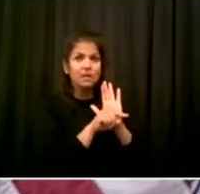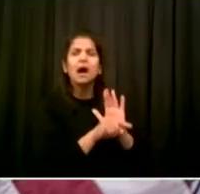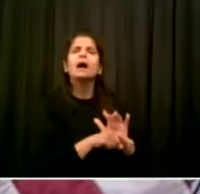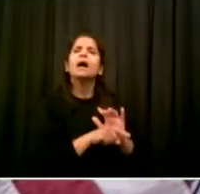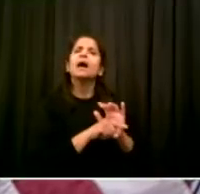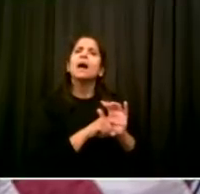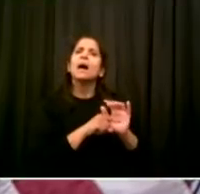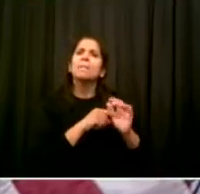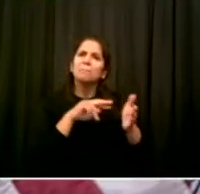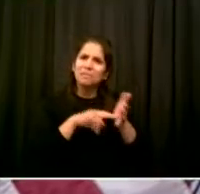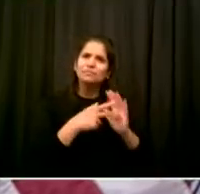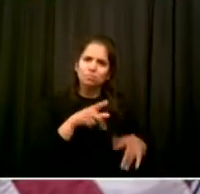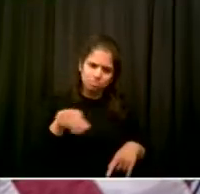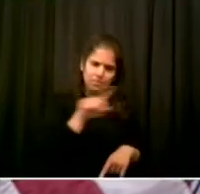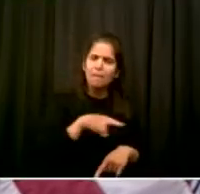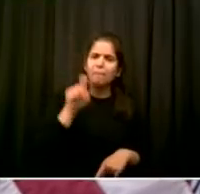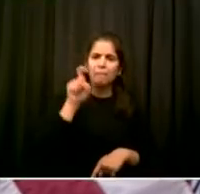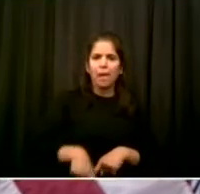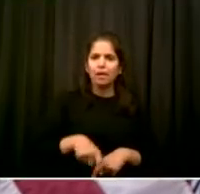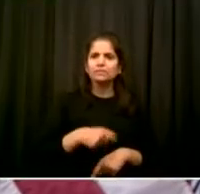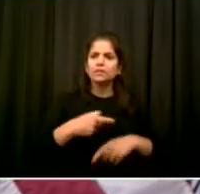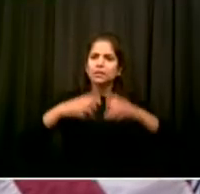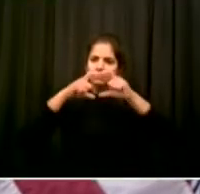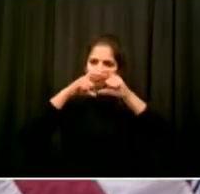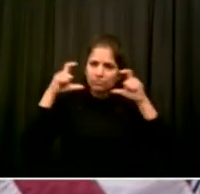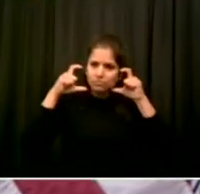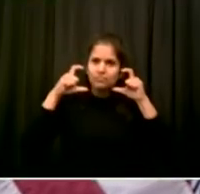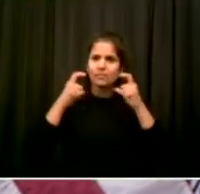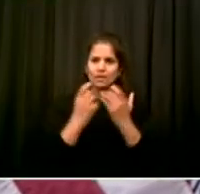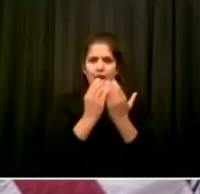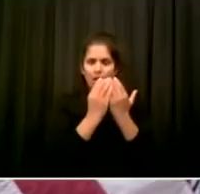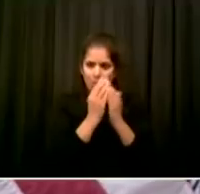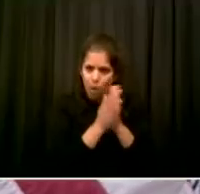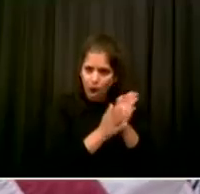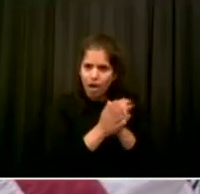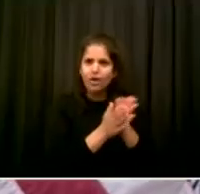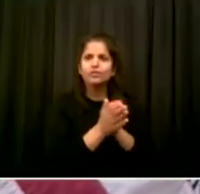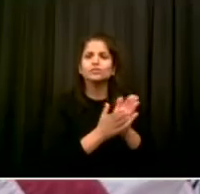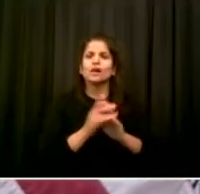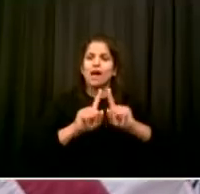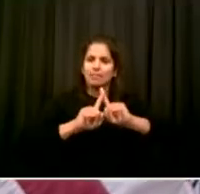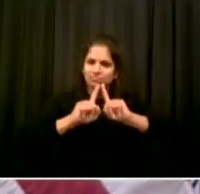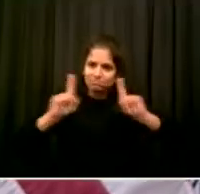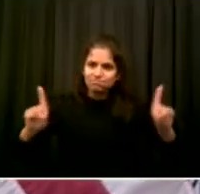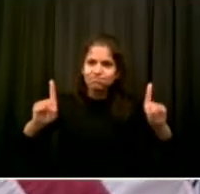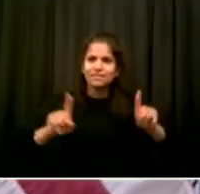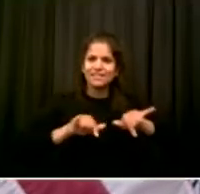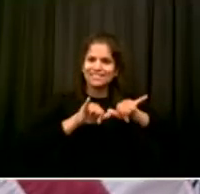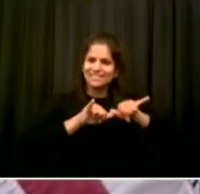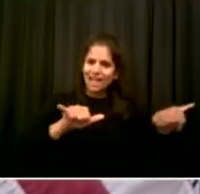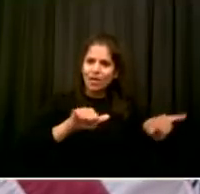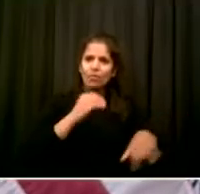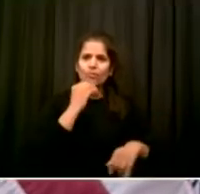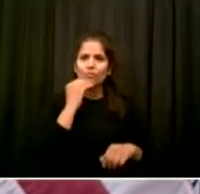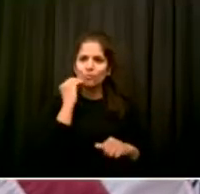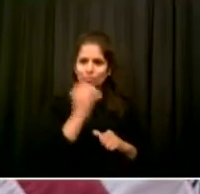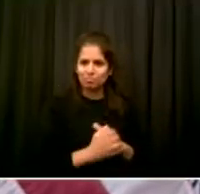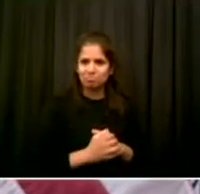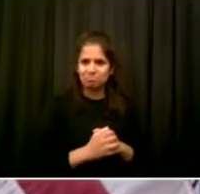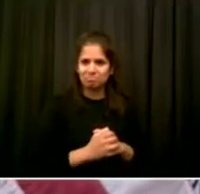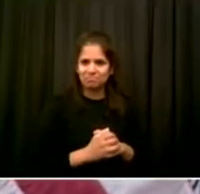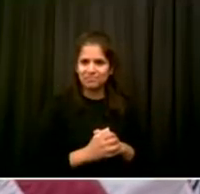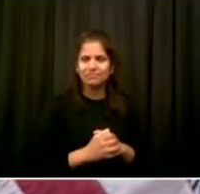safe. And on top of that, Rosa, if you're symptomatic, even if you haven't taken the test, you need to take